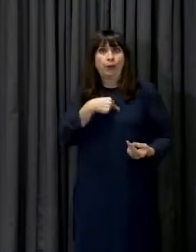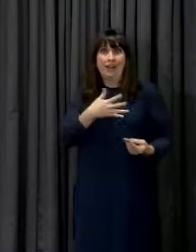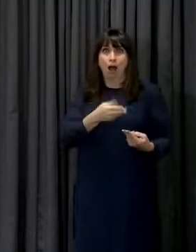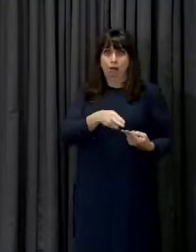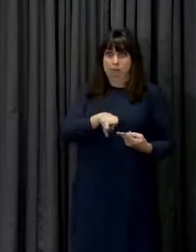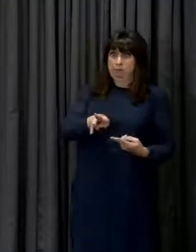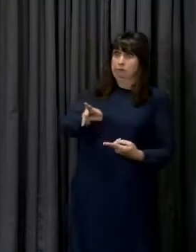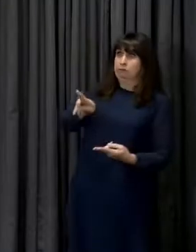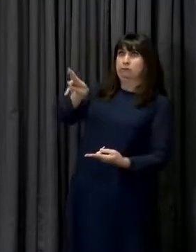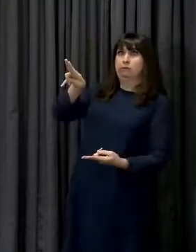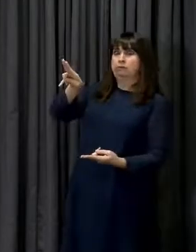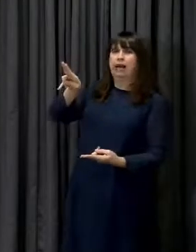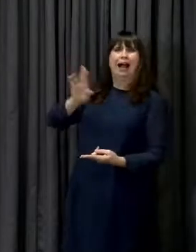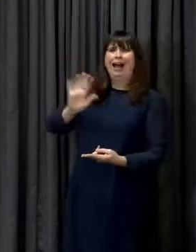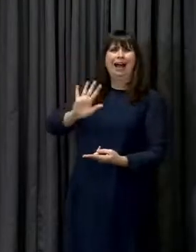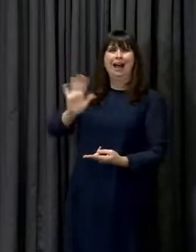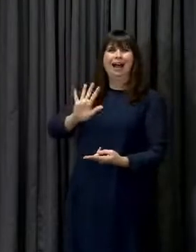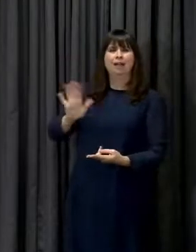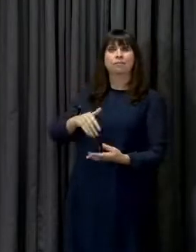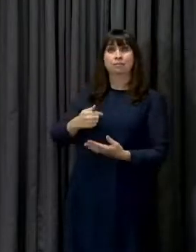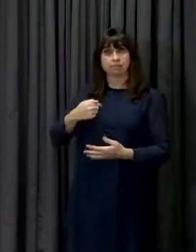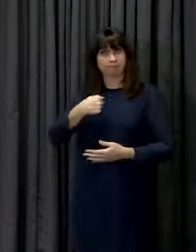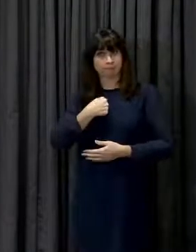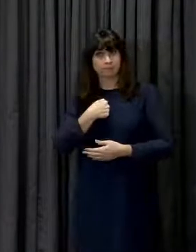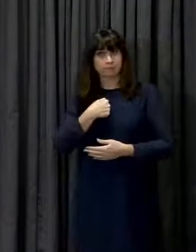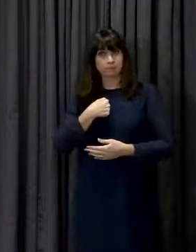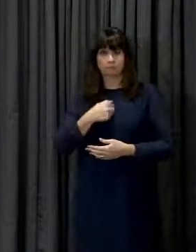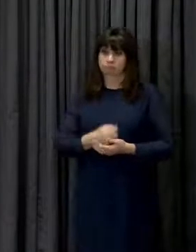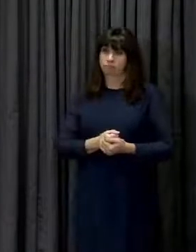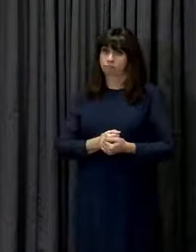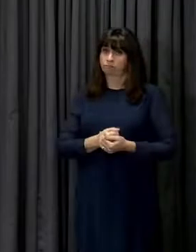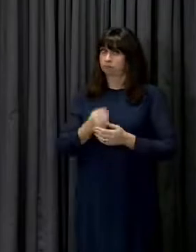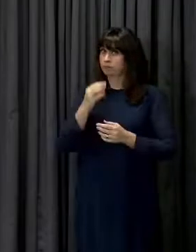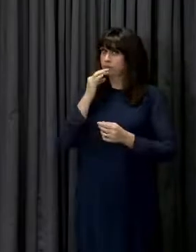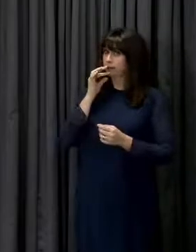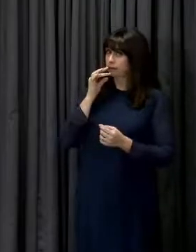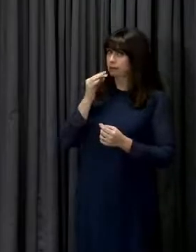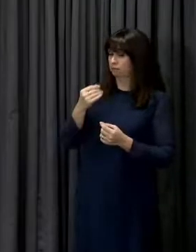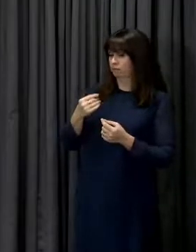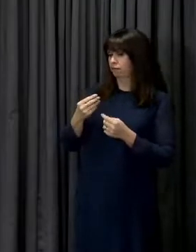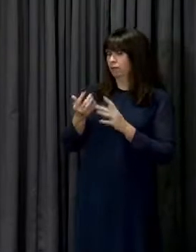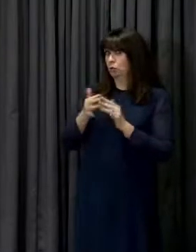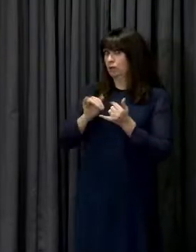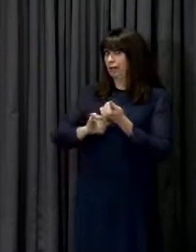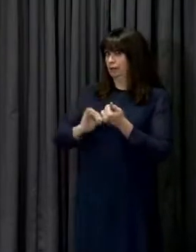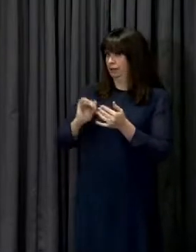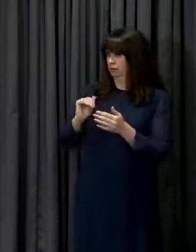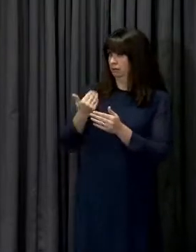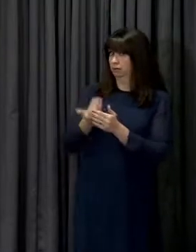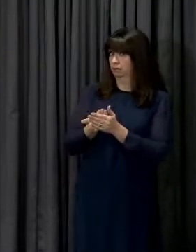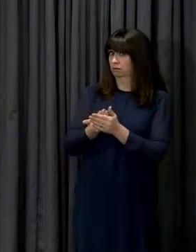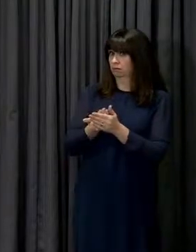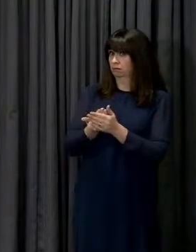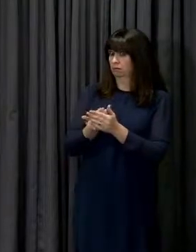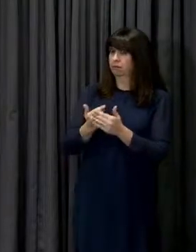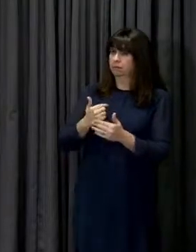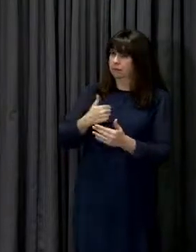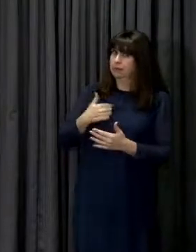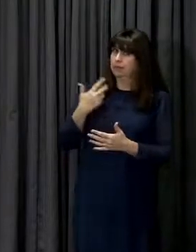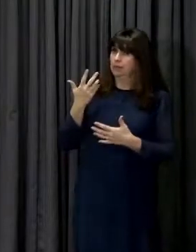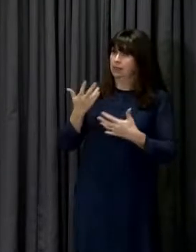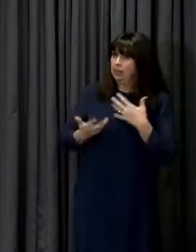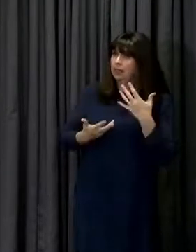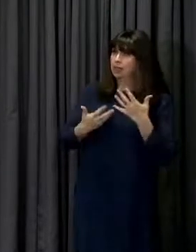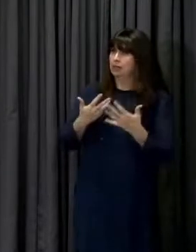wrong direction. And as I say, I spent, in the interviews that I've done in the last few days, having to explain why we're doing that,